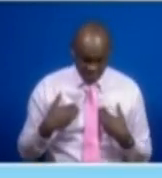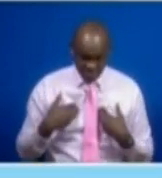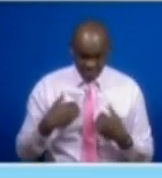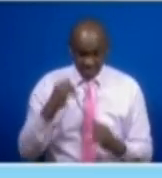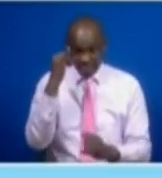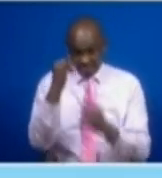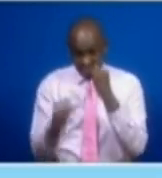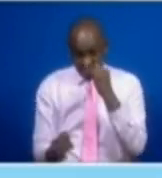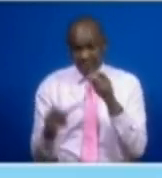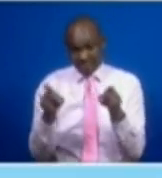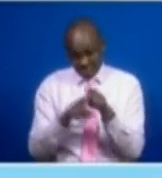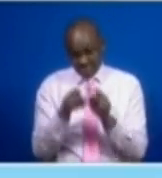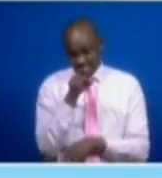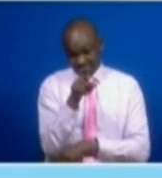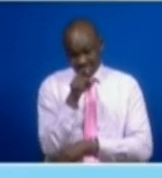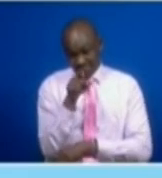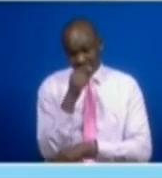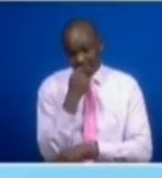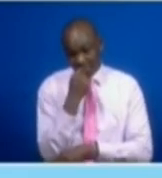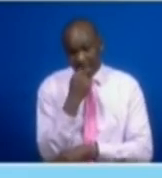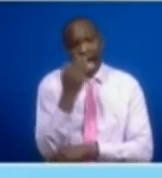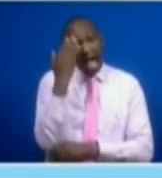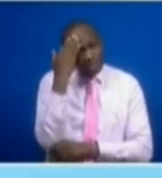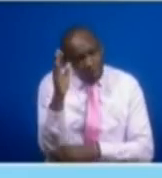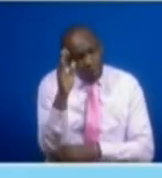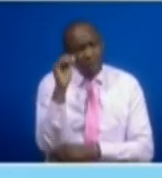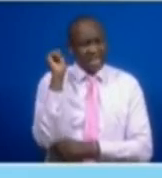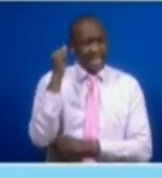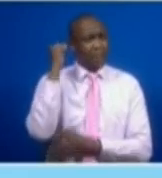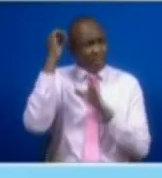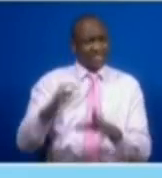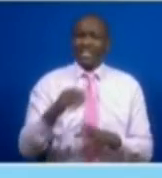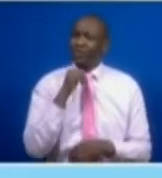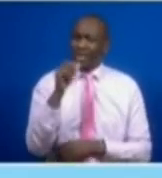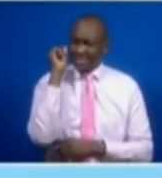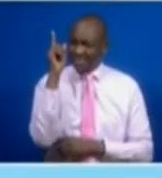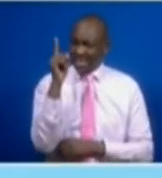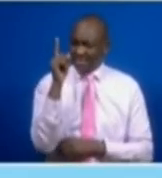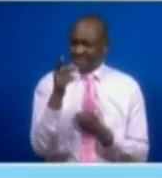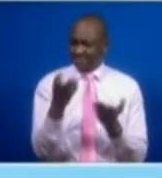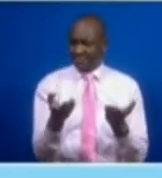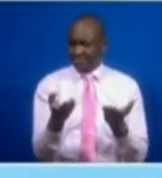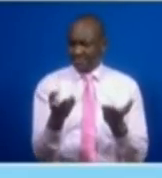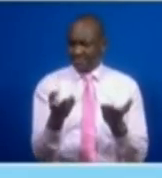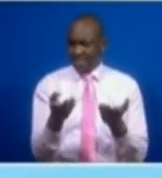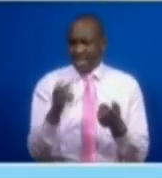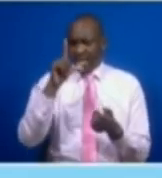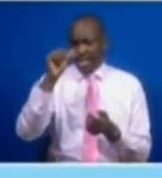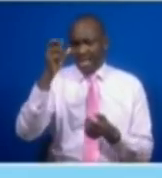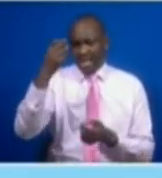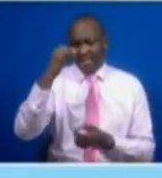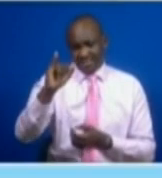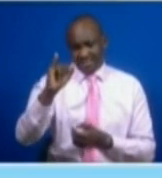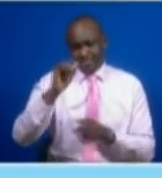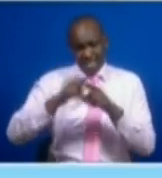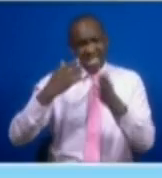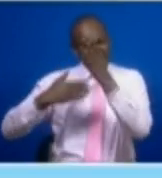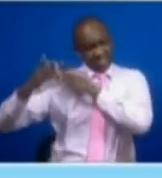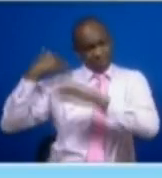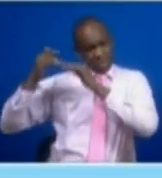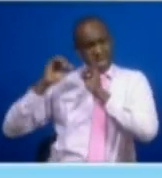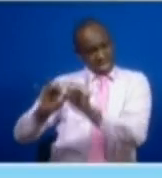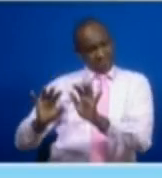on the same, I don't know whether Kenyan politicians understand what is legacy. I